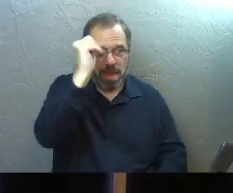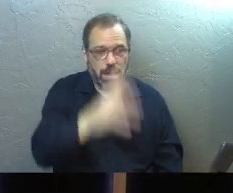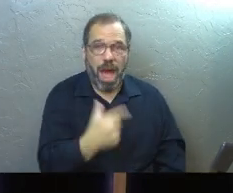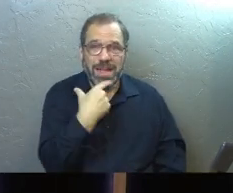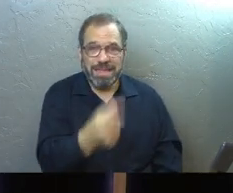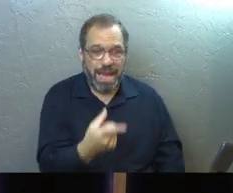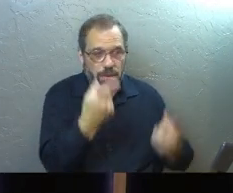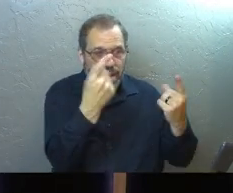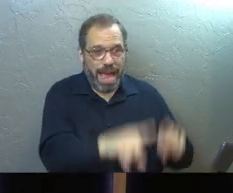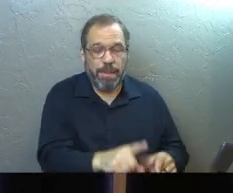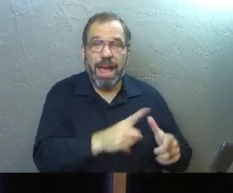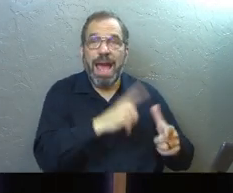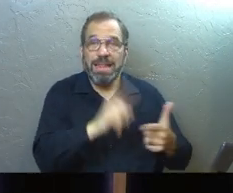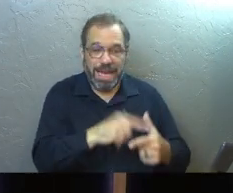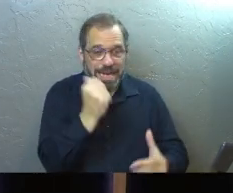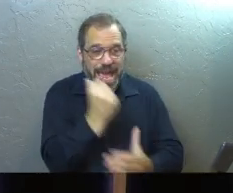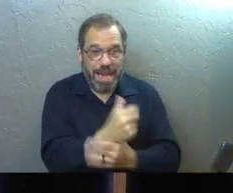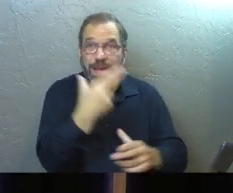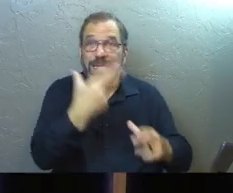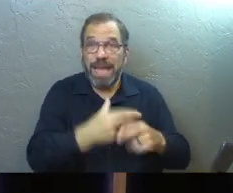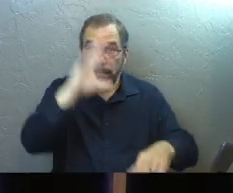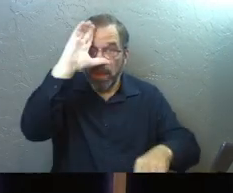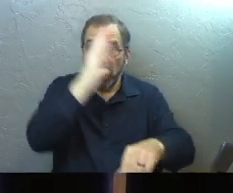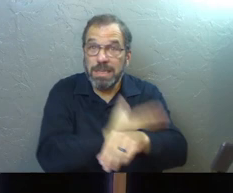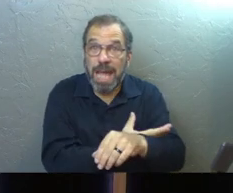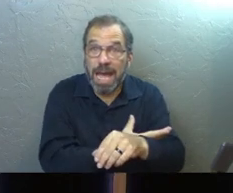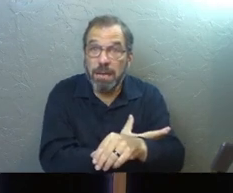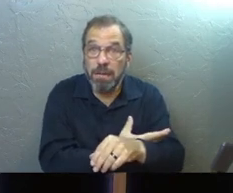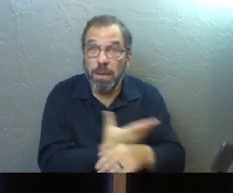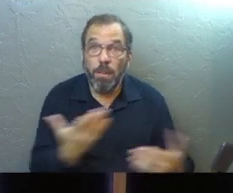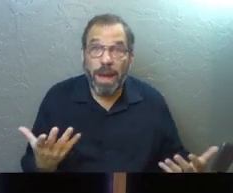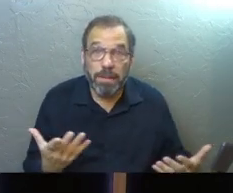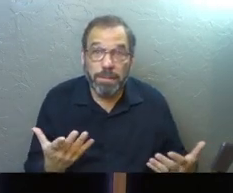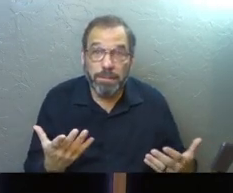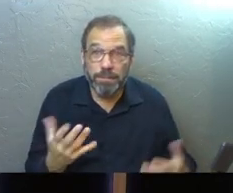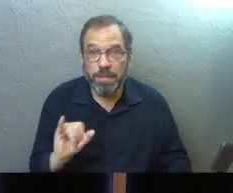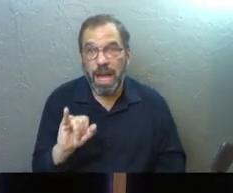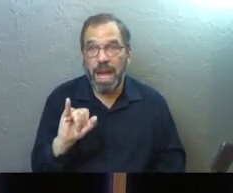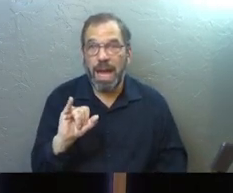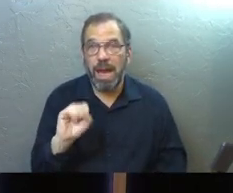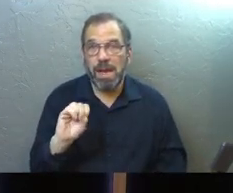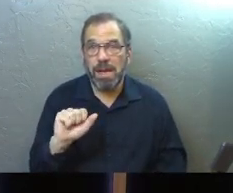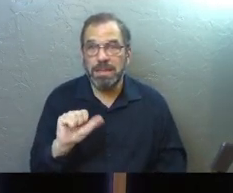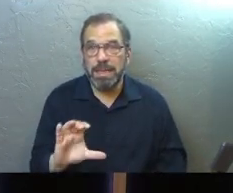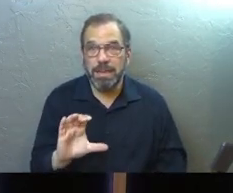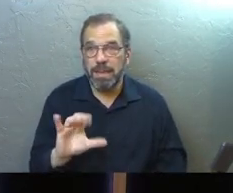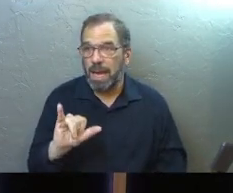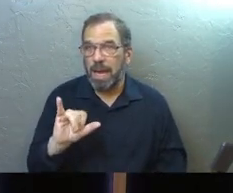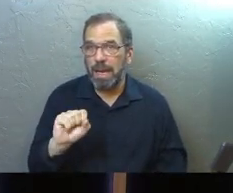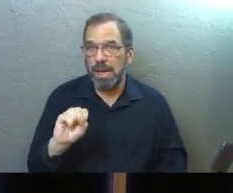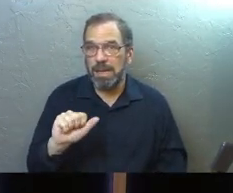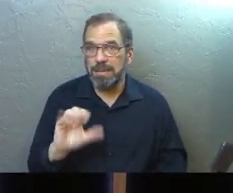God had said that it would. And Abraham named their son Isaac.